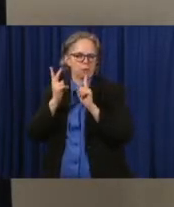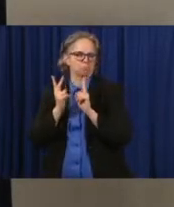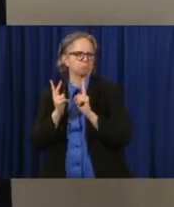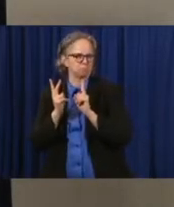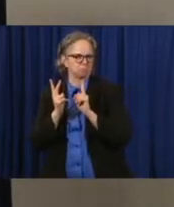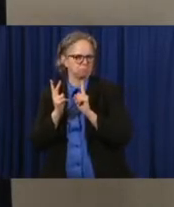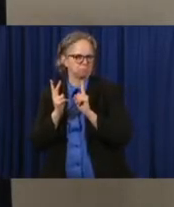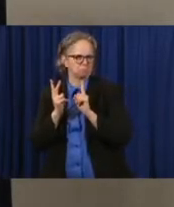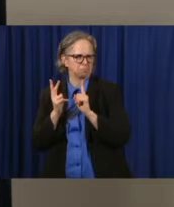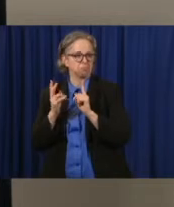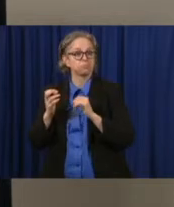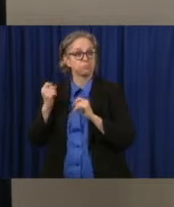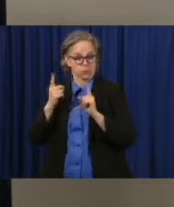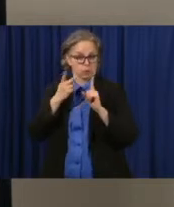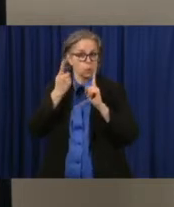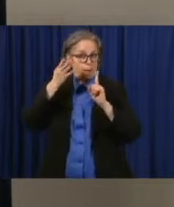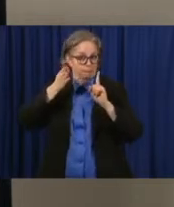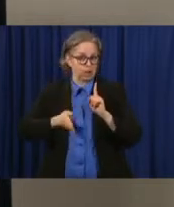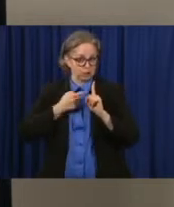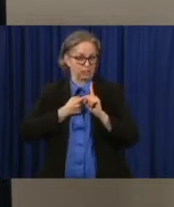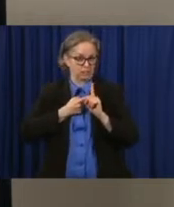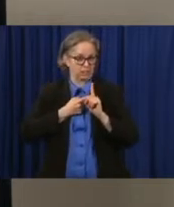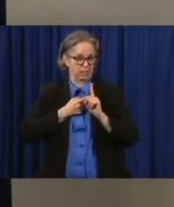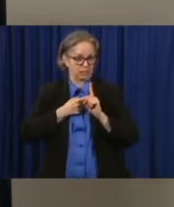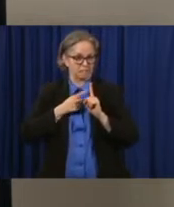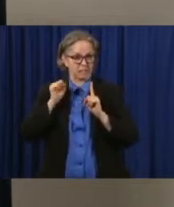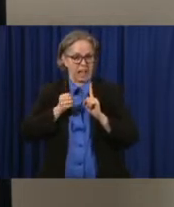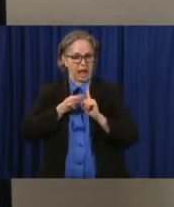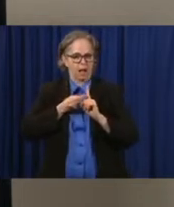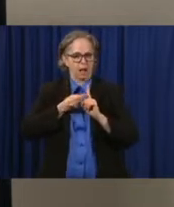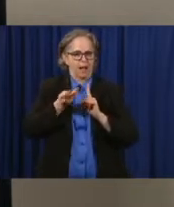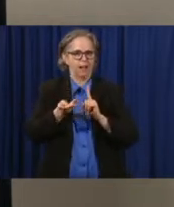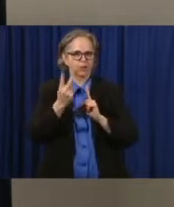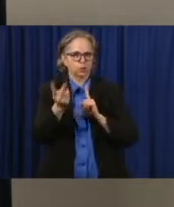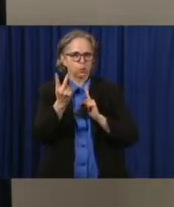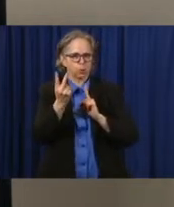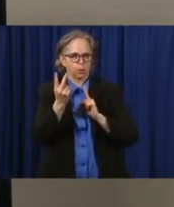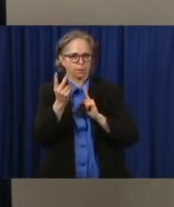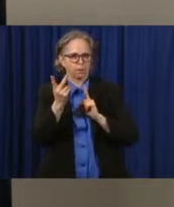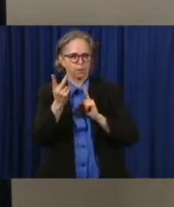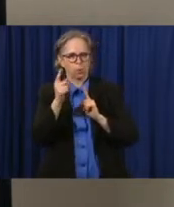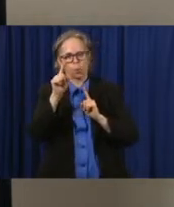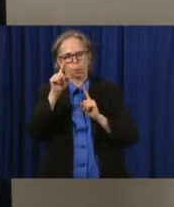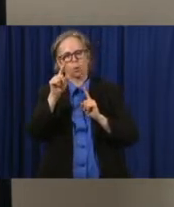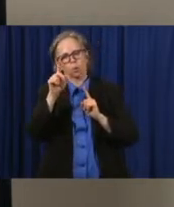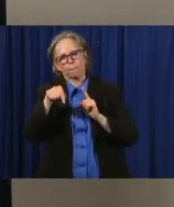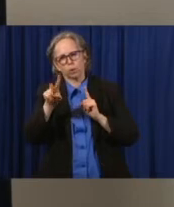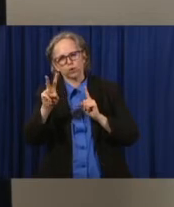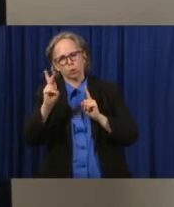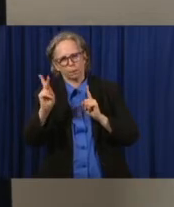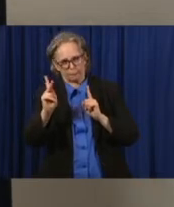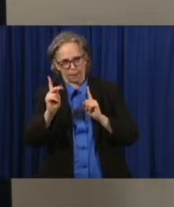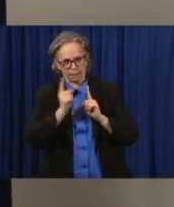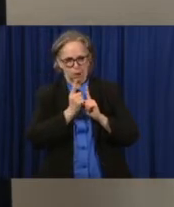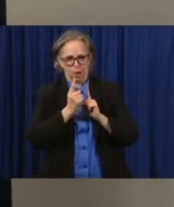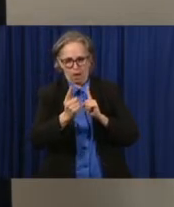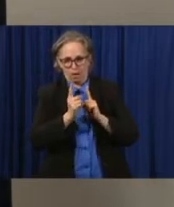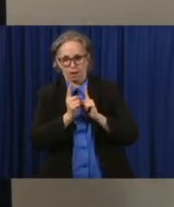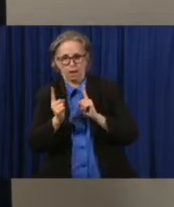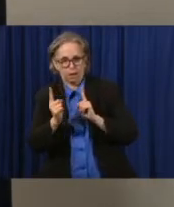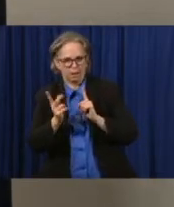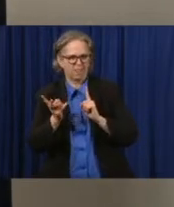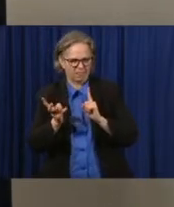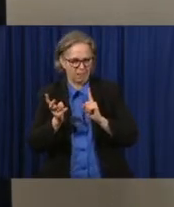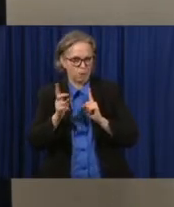every person who catches it, they have the ability to spread it to 1.2 people. And I can tell you that even at that level